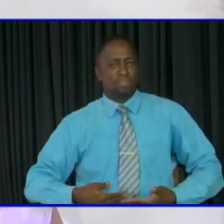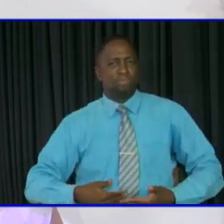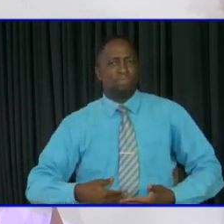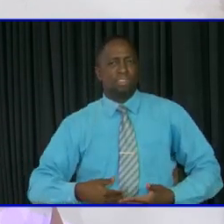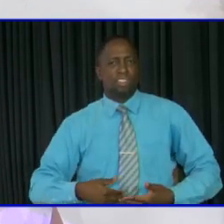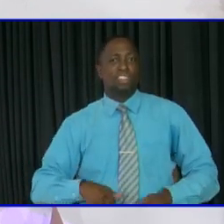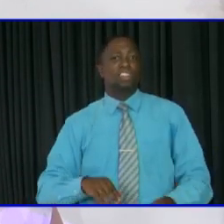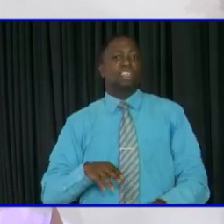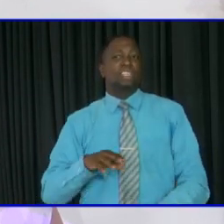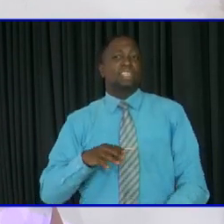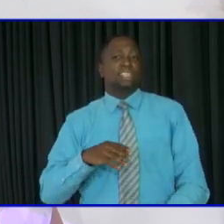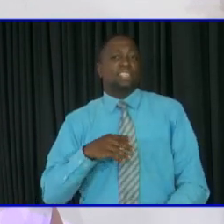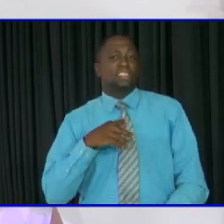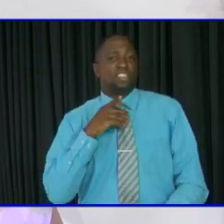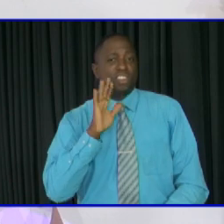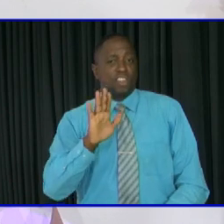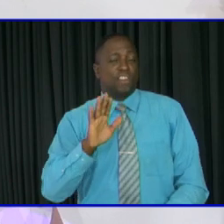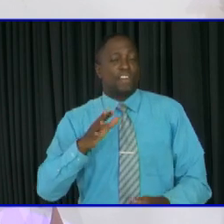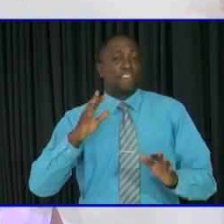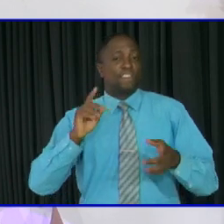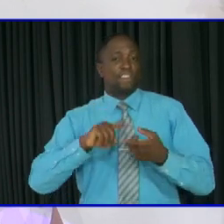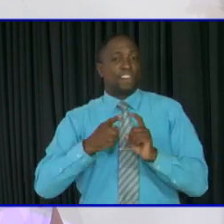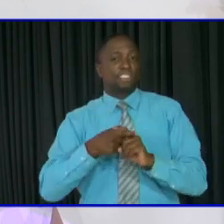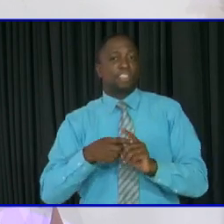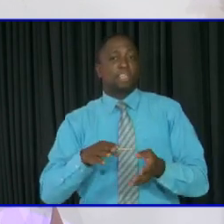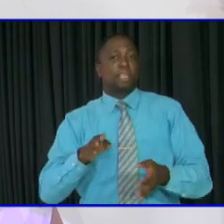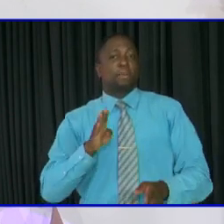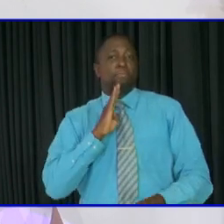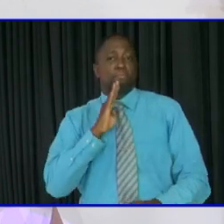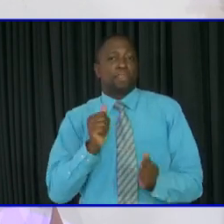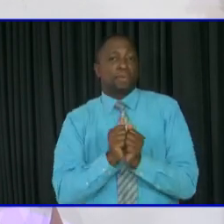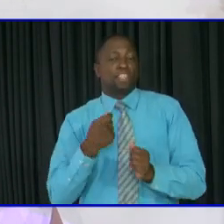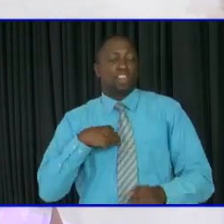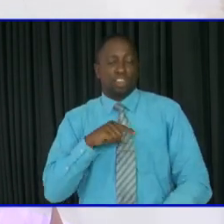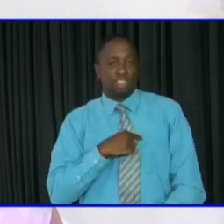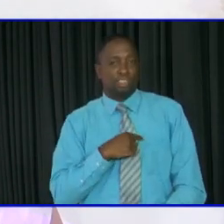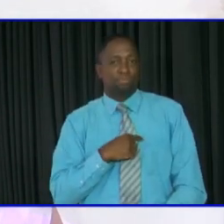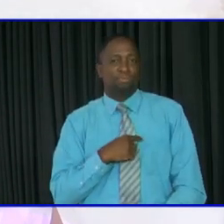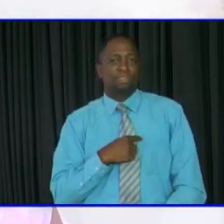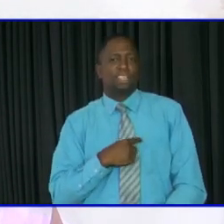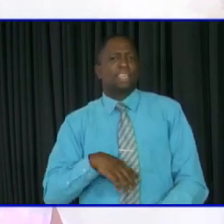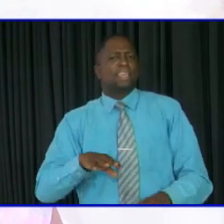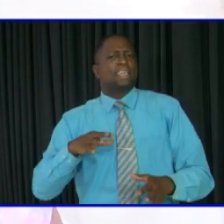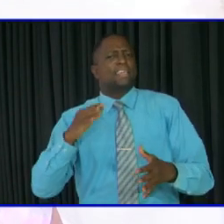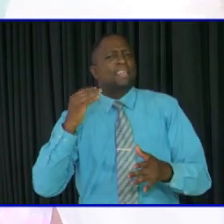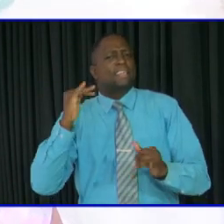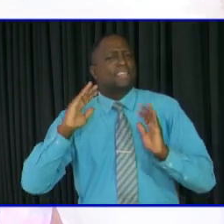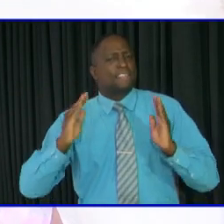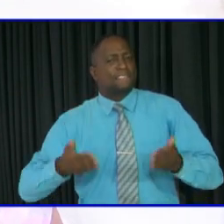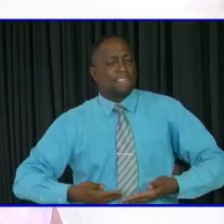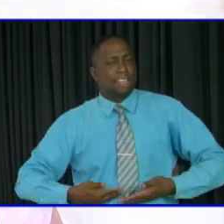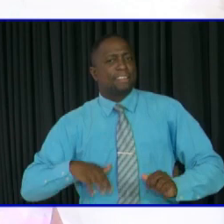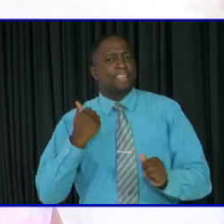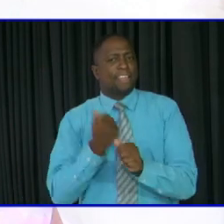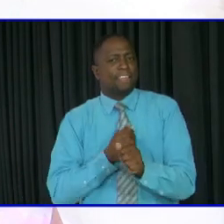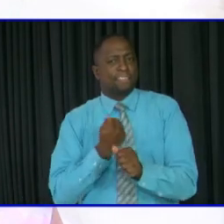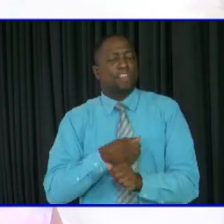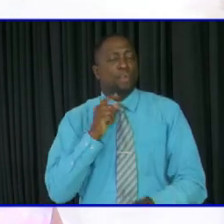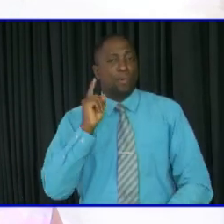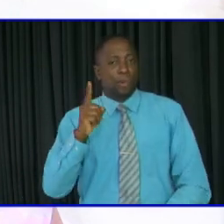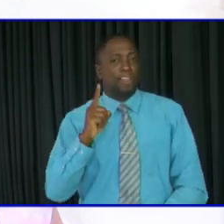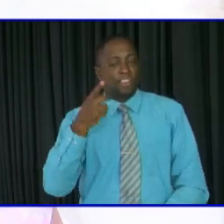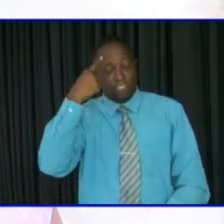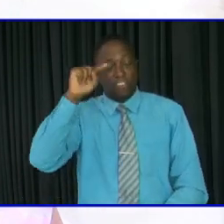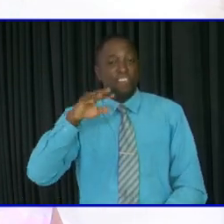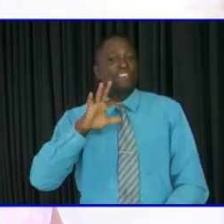your families, your neighbors, your colleagues, your co-workers. Invite everyone for a Friday